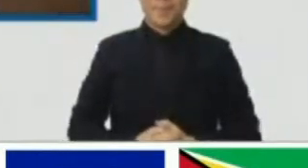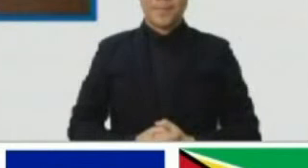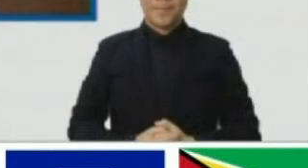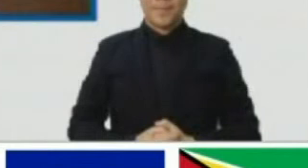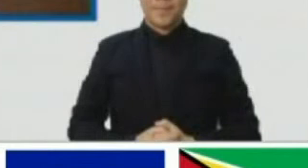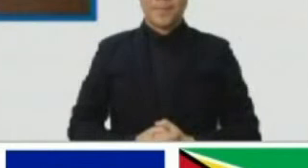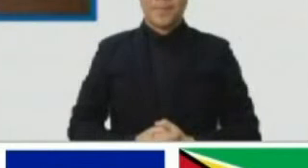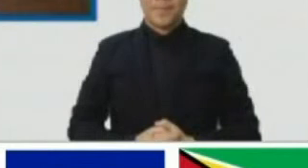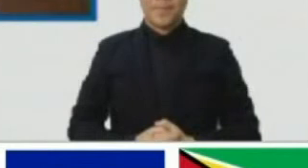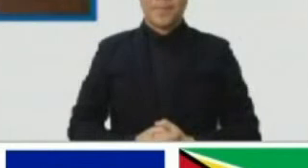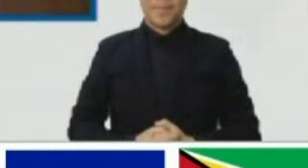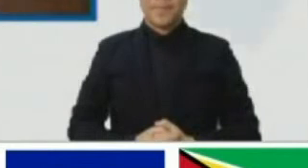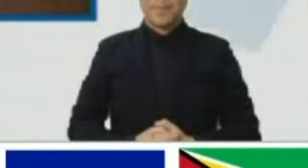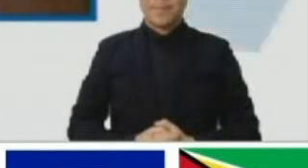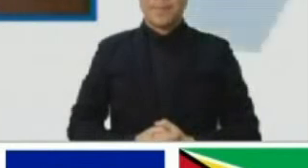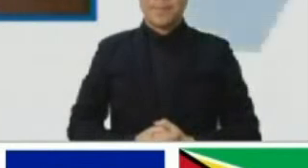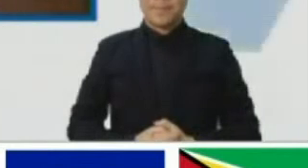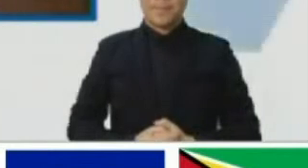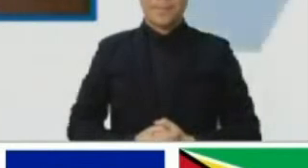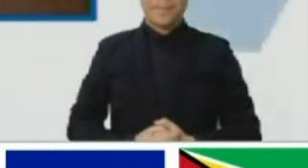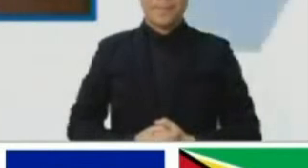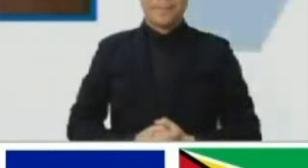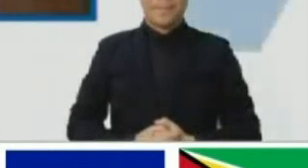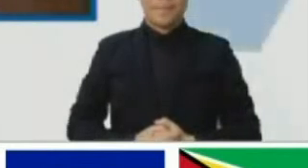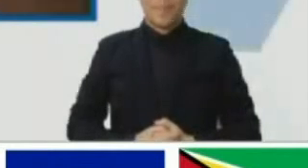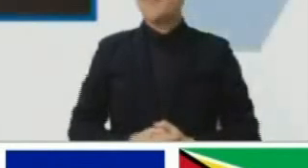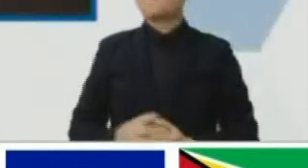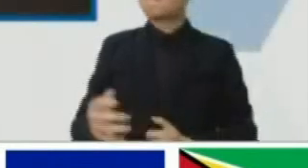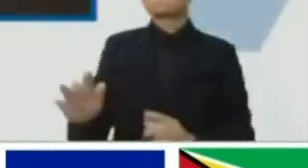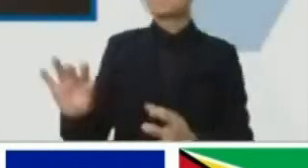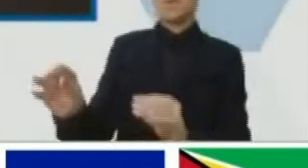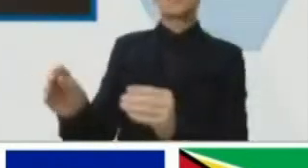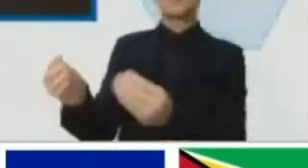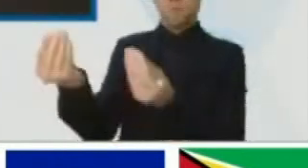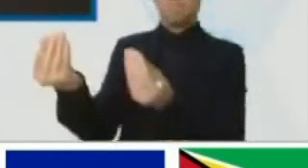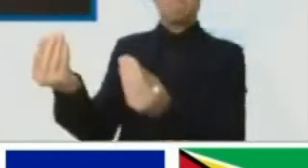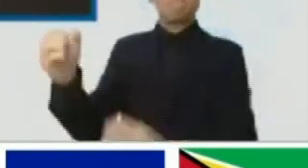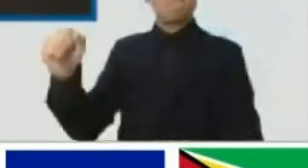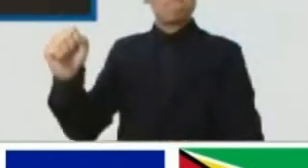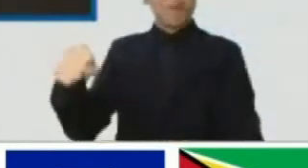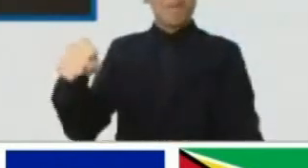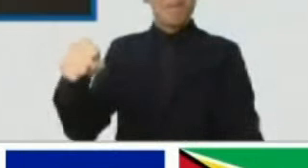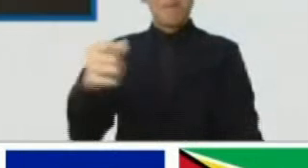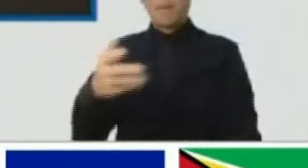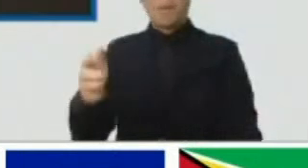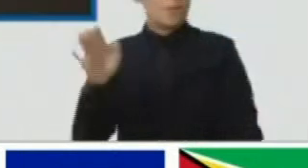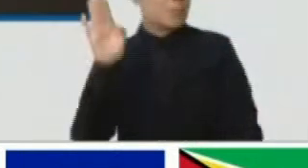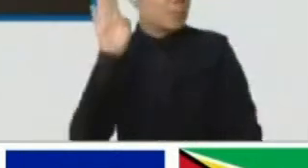And the youth have spoken. We have just listened to the voice of the youth. Thank you, Kyla